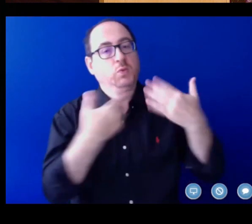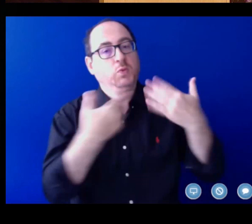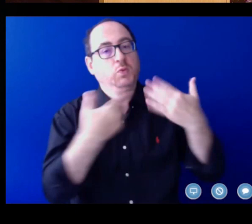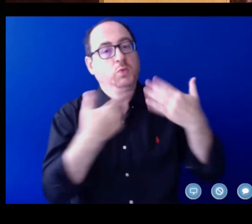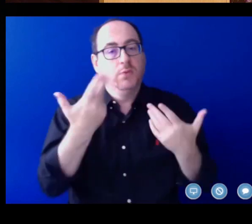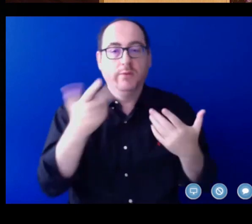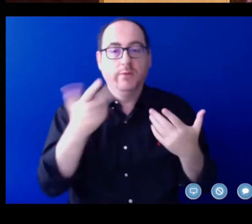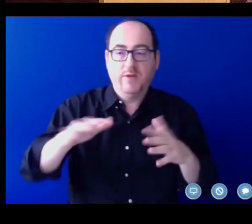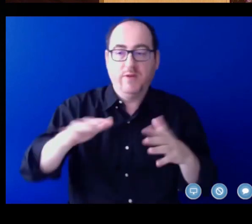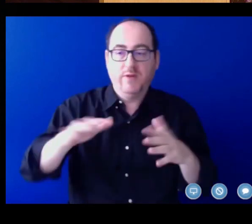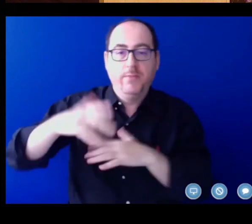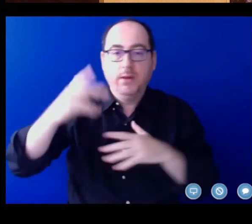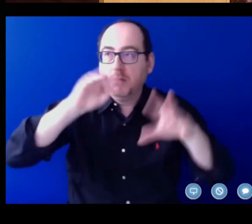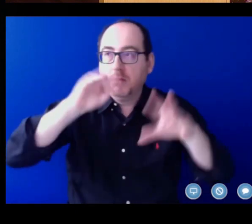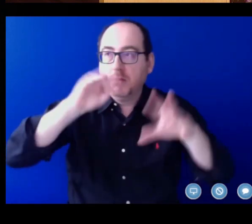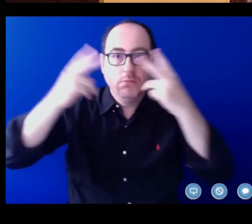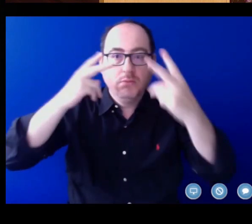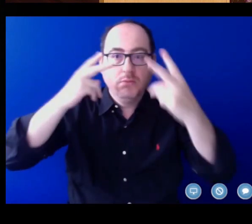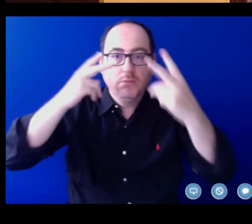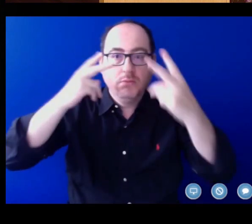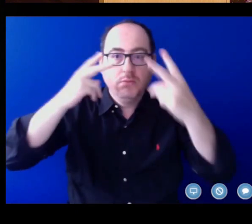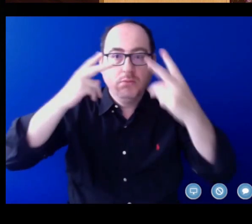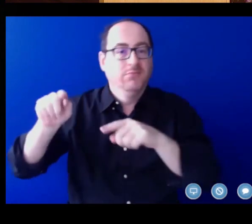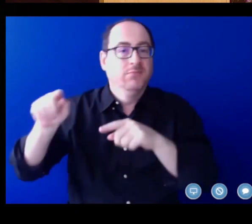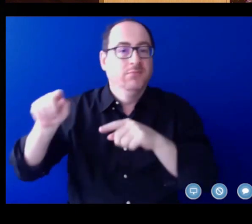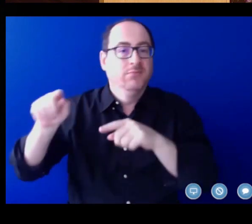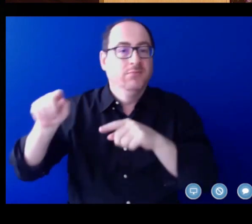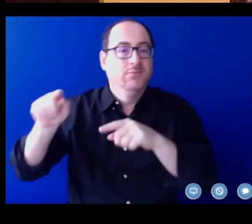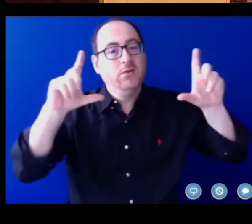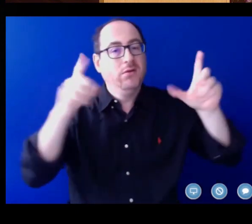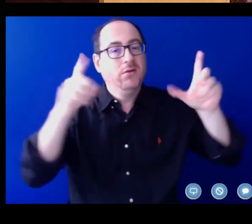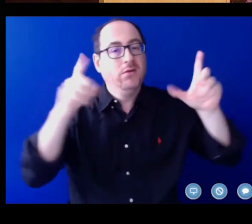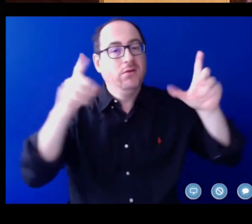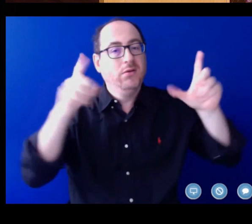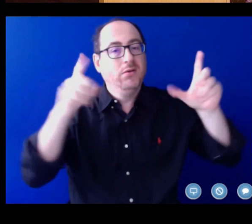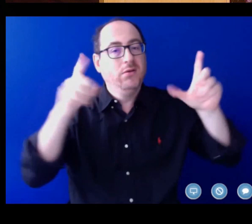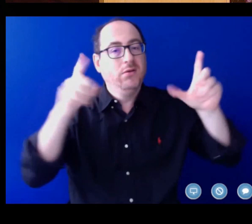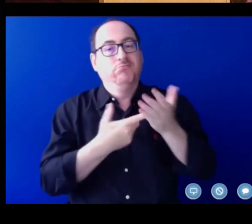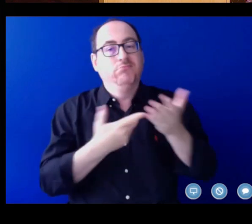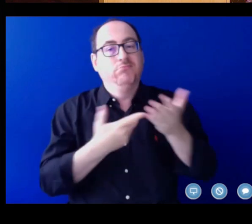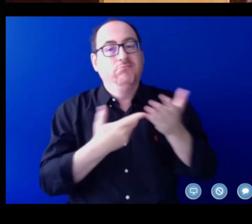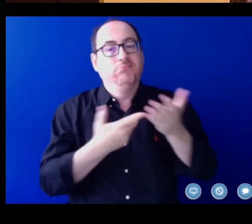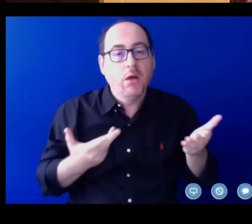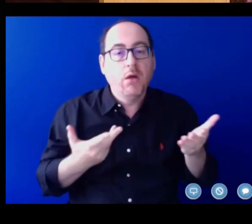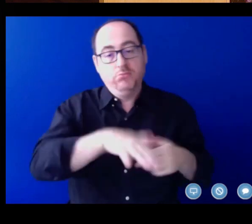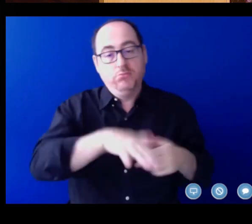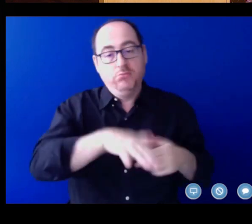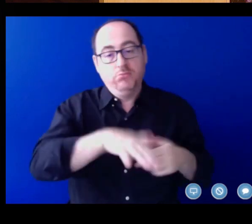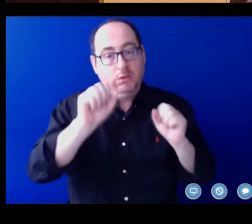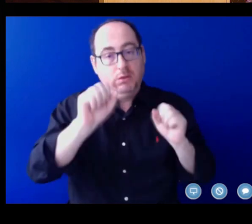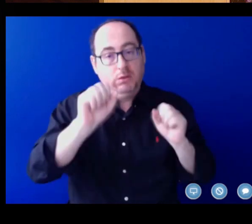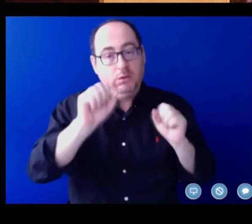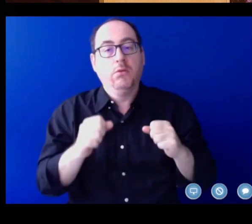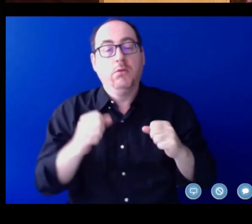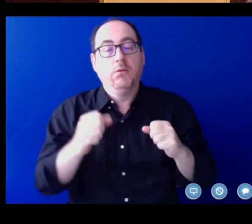This picture suggests that we can also observe, that children can be incredibly resilient. The photo is the work of an